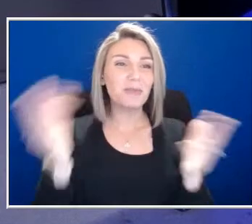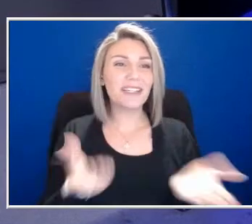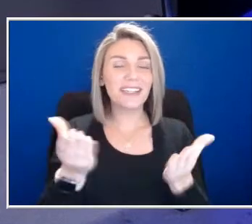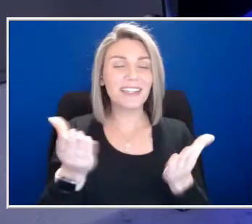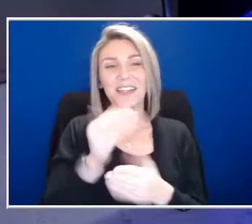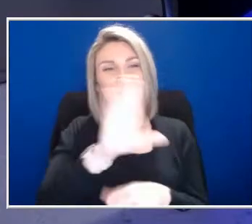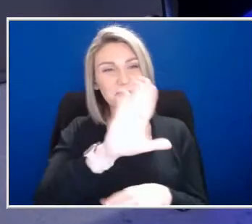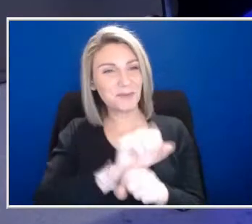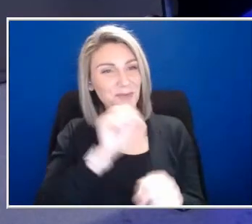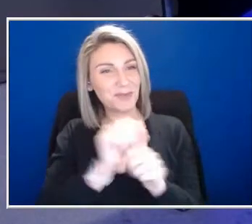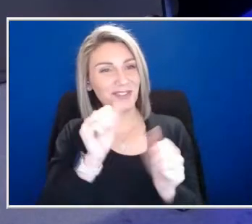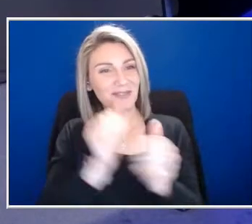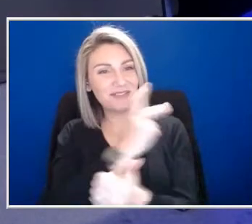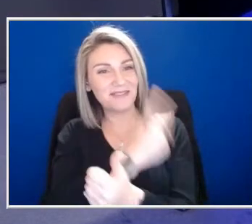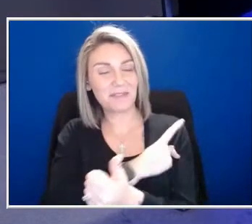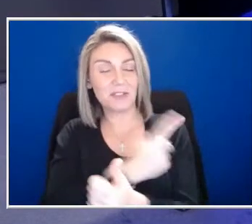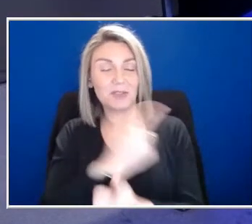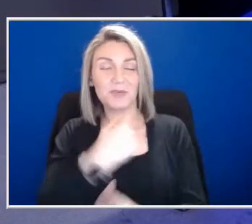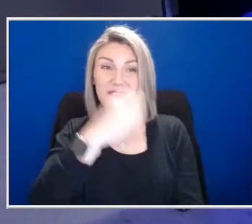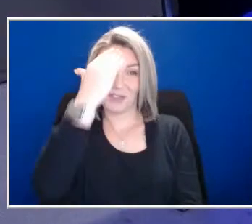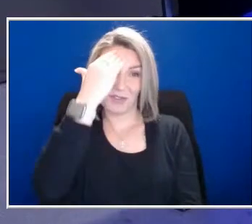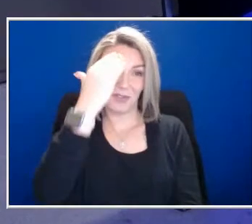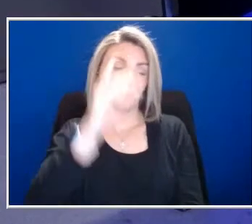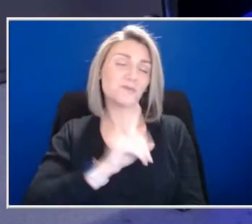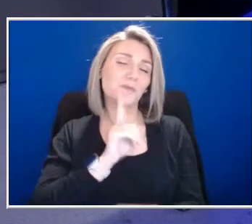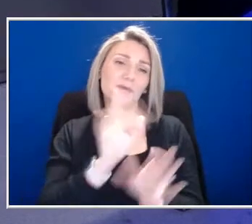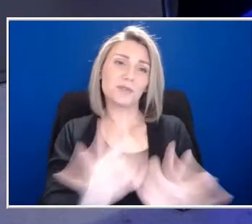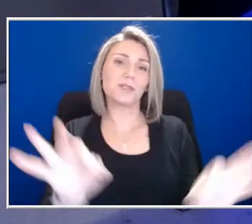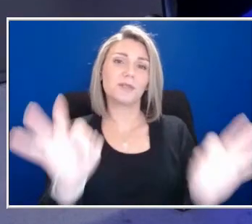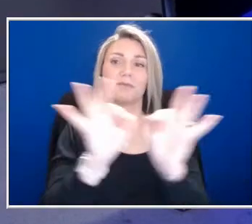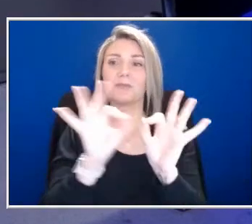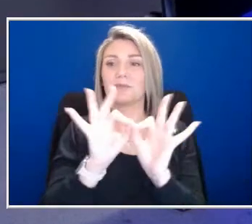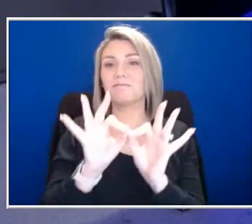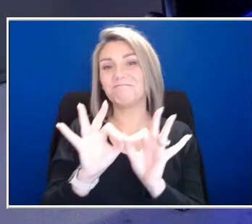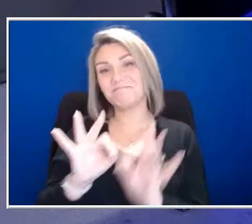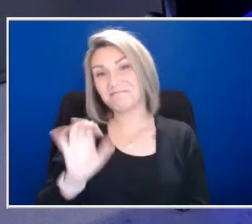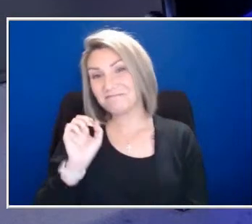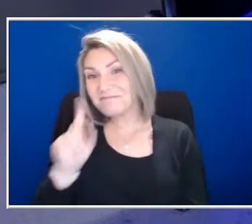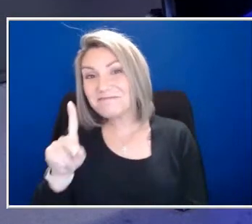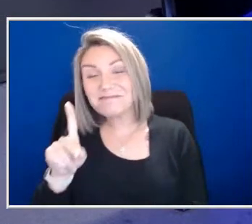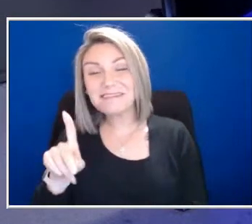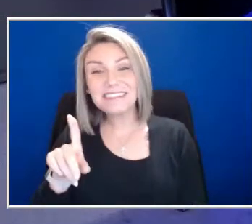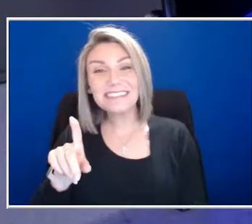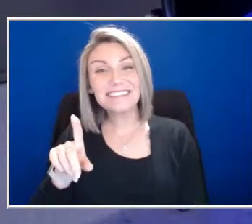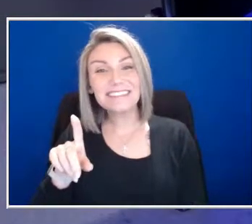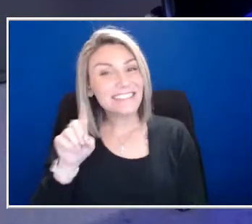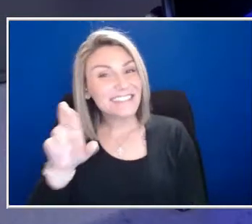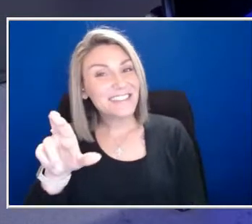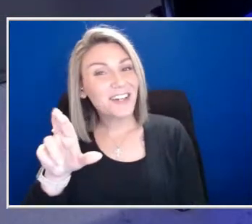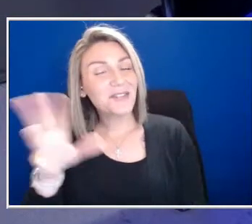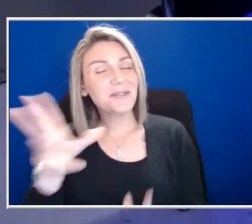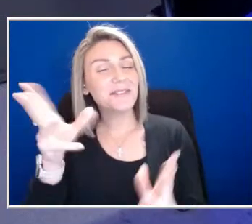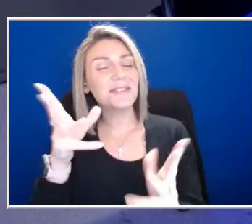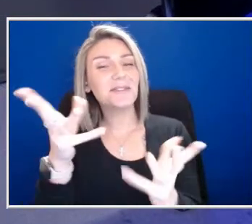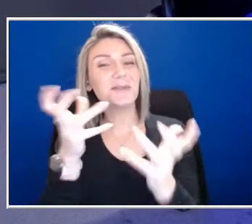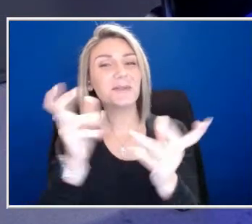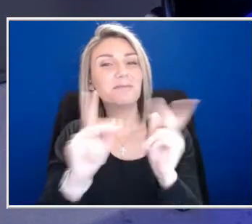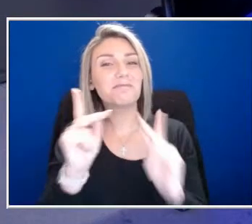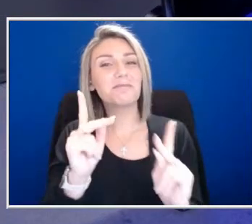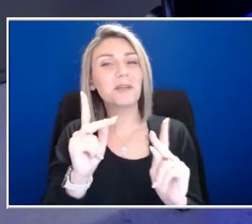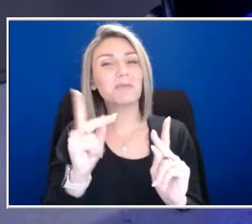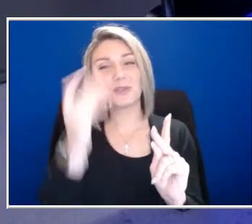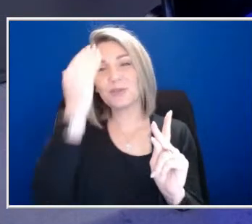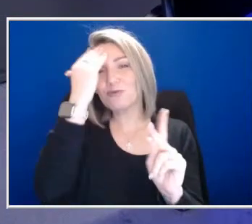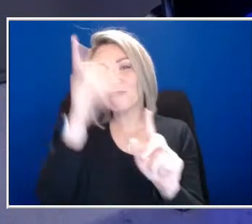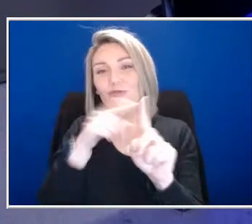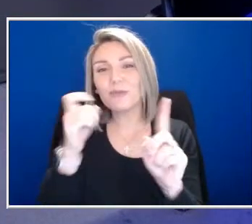our patients. We know it's so very, very important. All right, Dr. Doug Burton, what do you want folks to take away from today